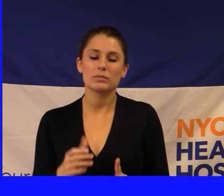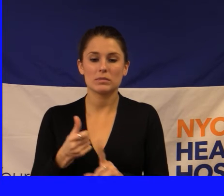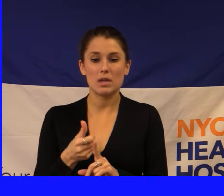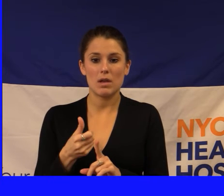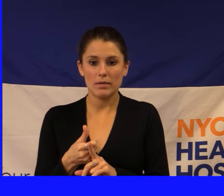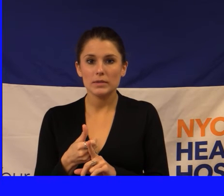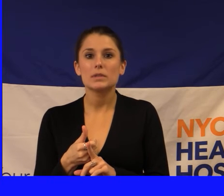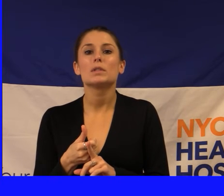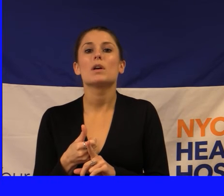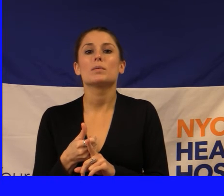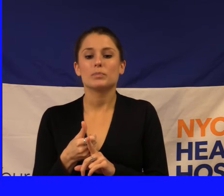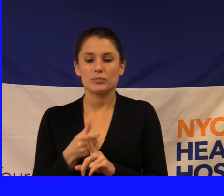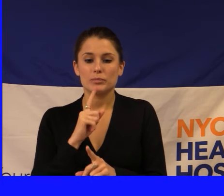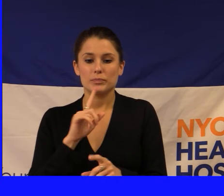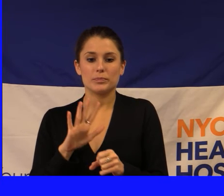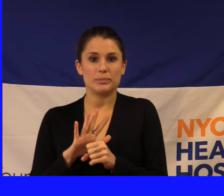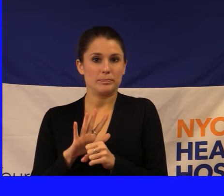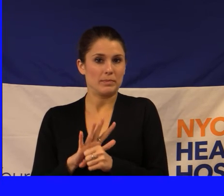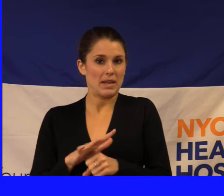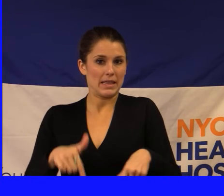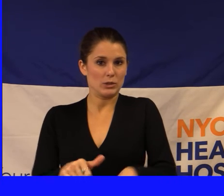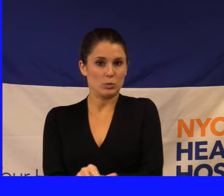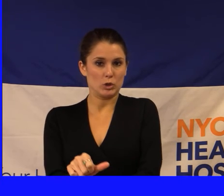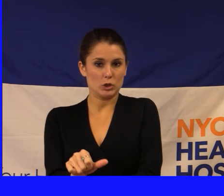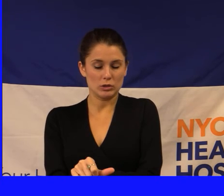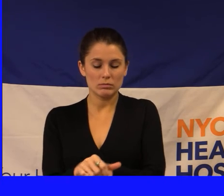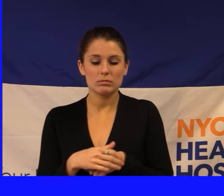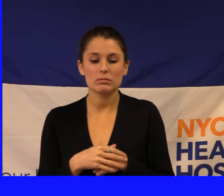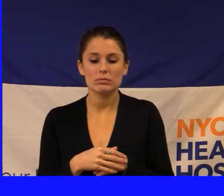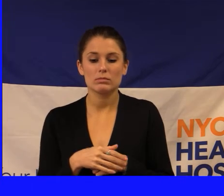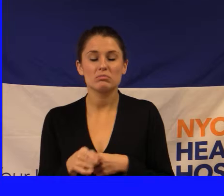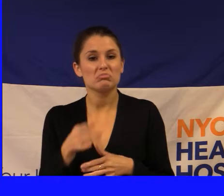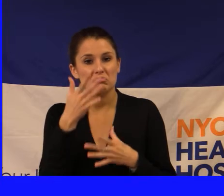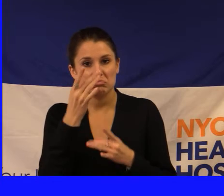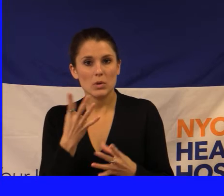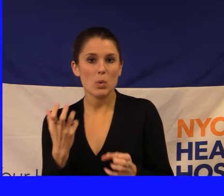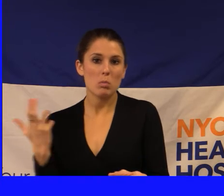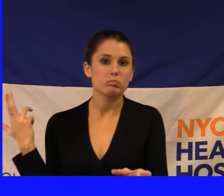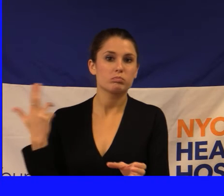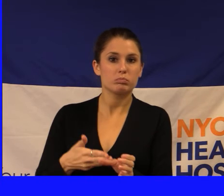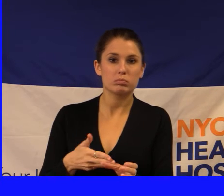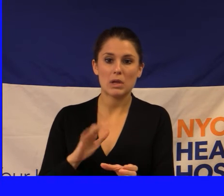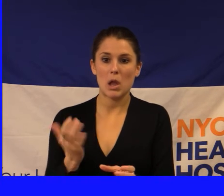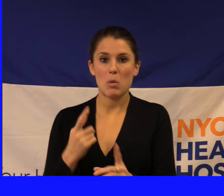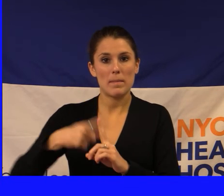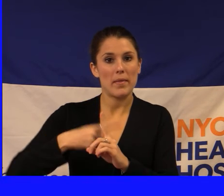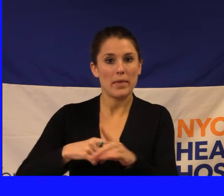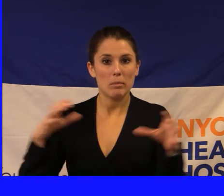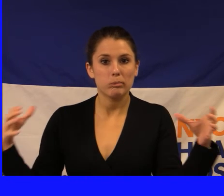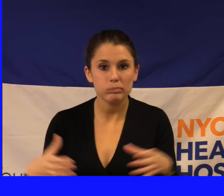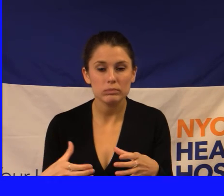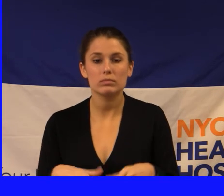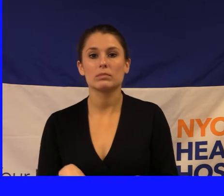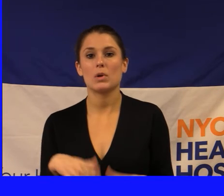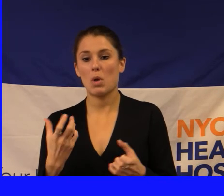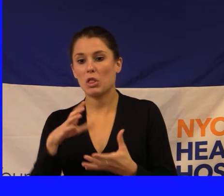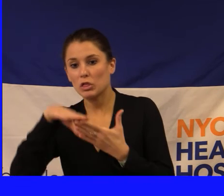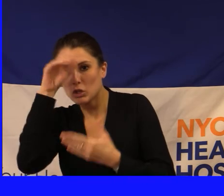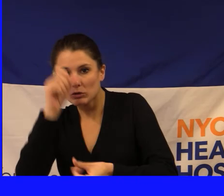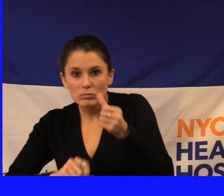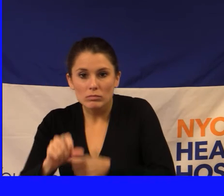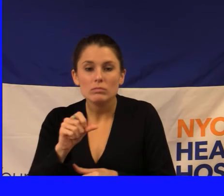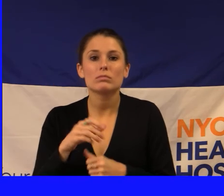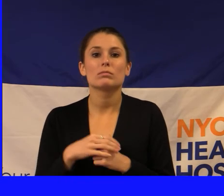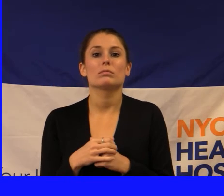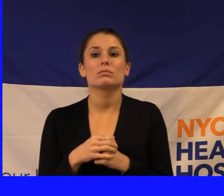to this work and who are interested in our monthly gatherings, learning together, shared issues, focusing